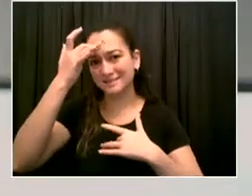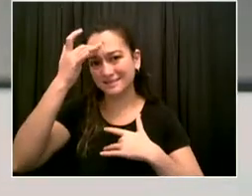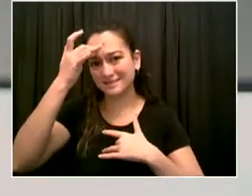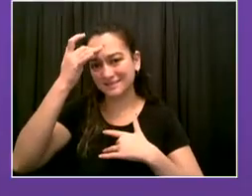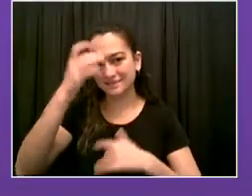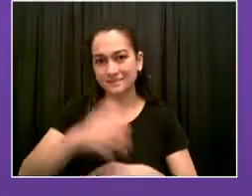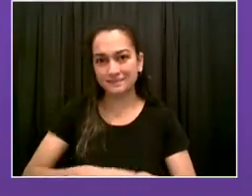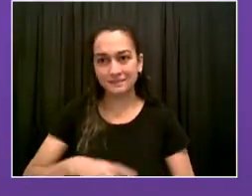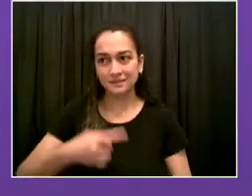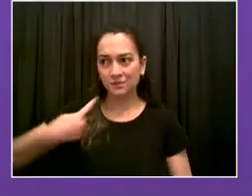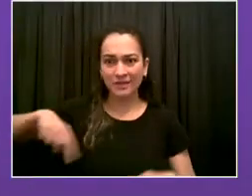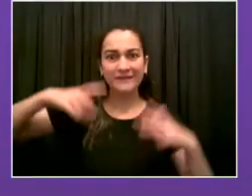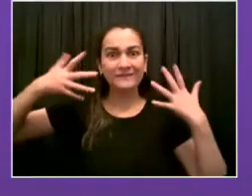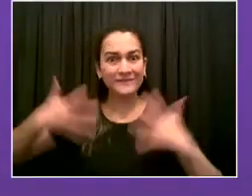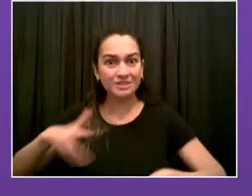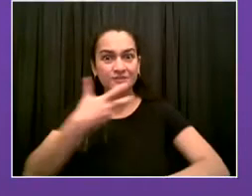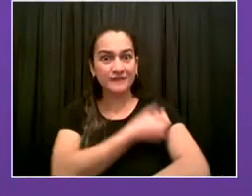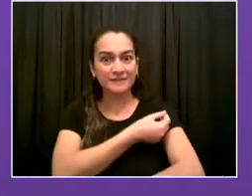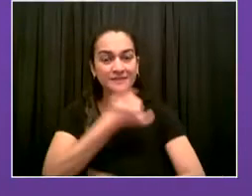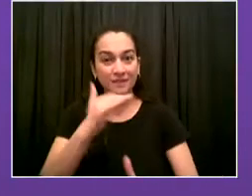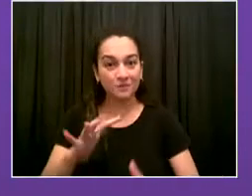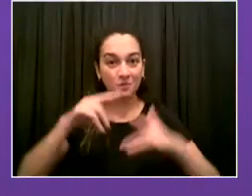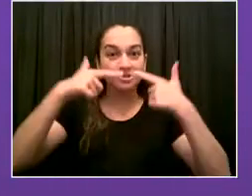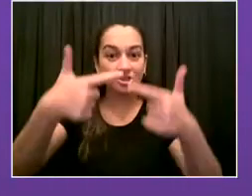COVID-19 before school starts. Visit